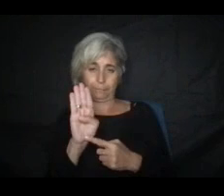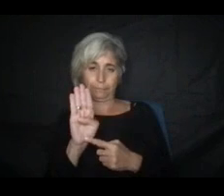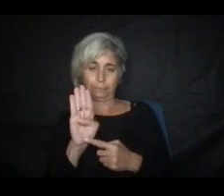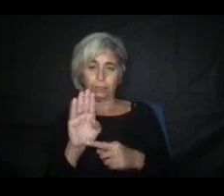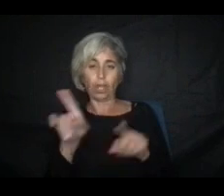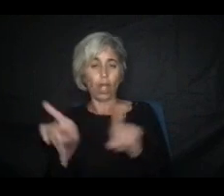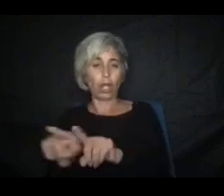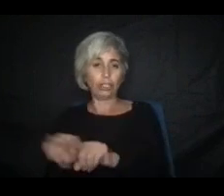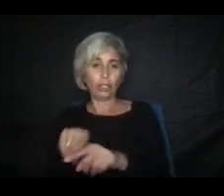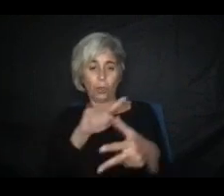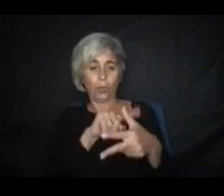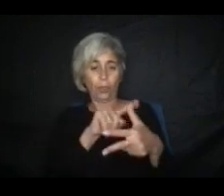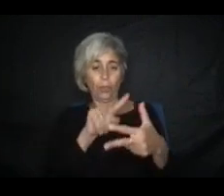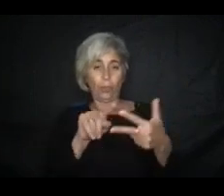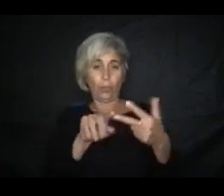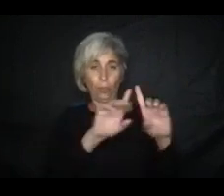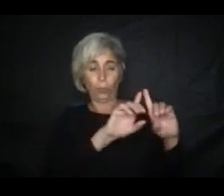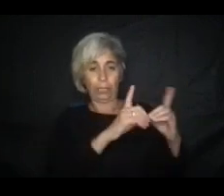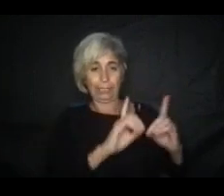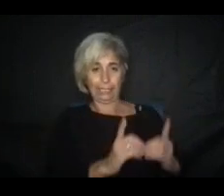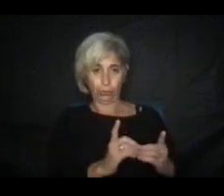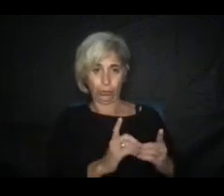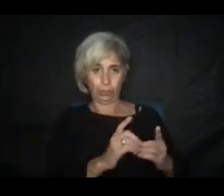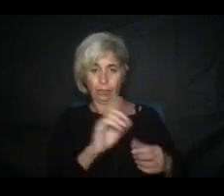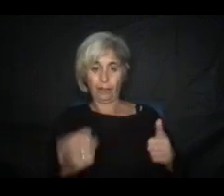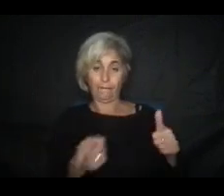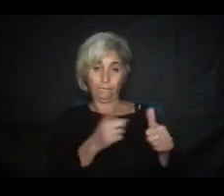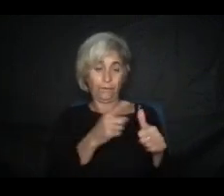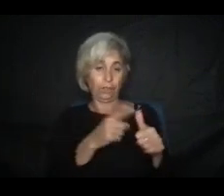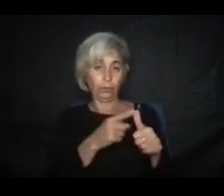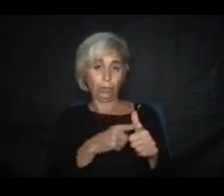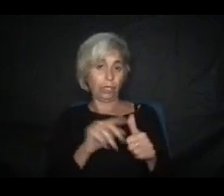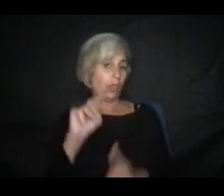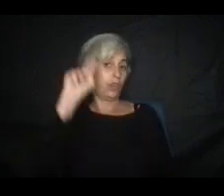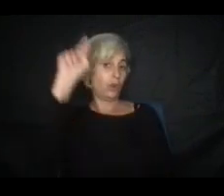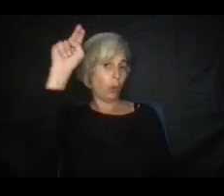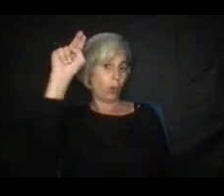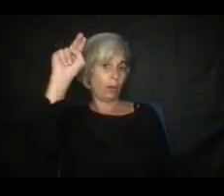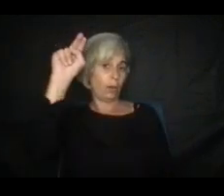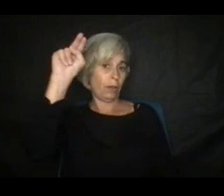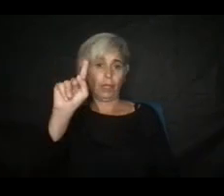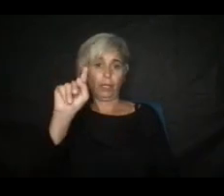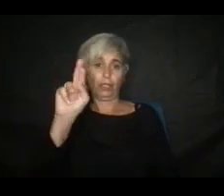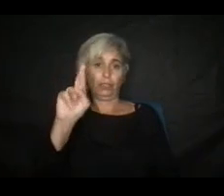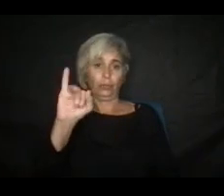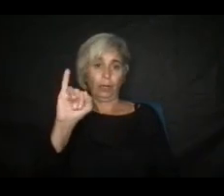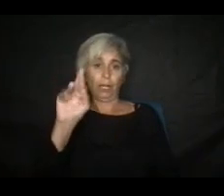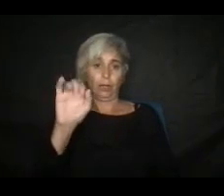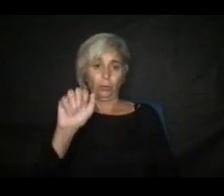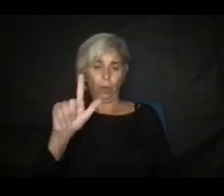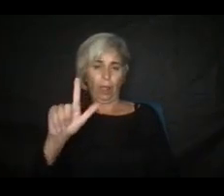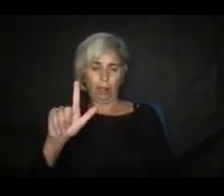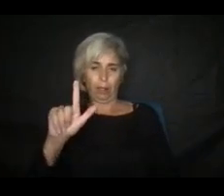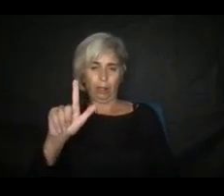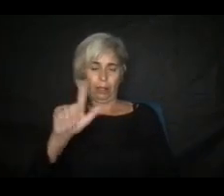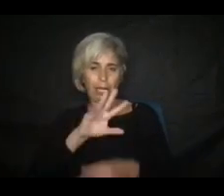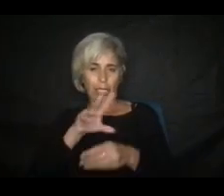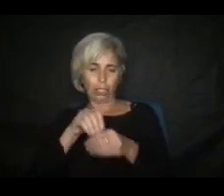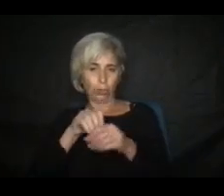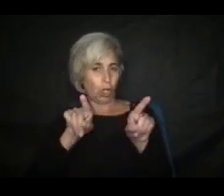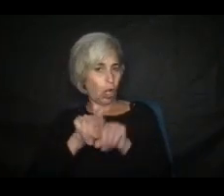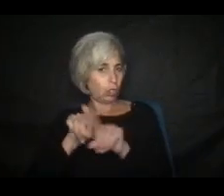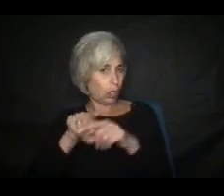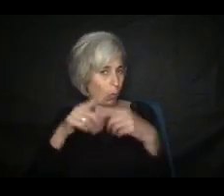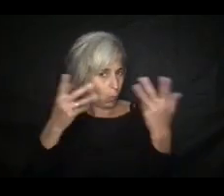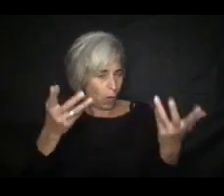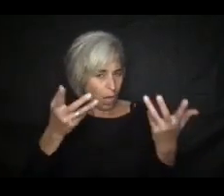the 3 districts were, the first one to the north is Tri-Rail. It includes also